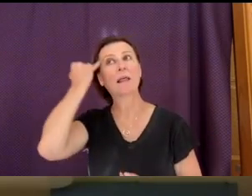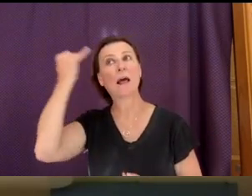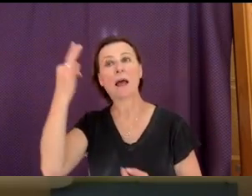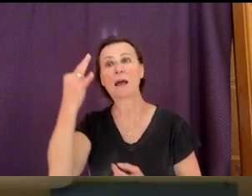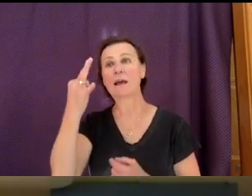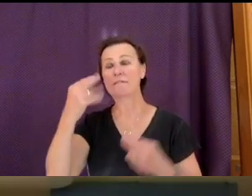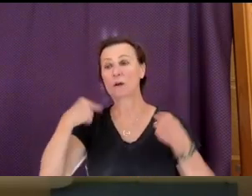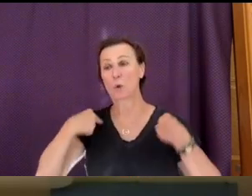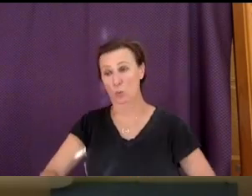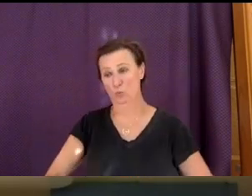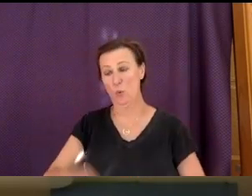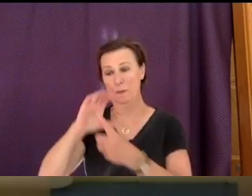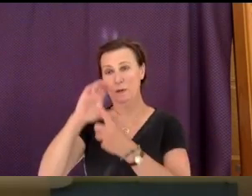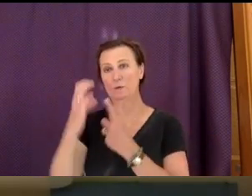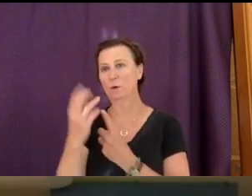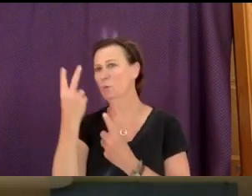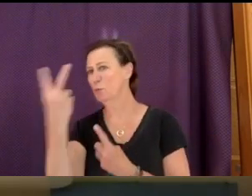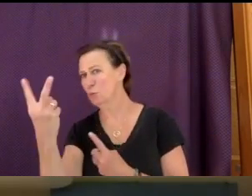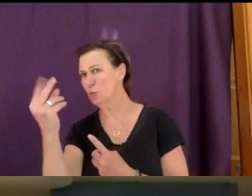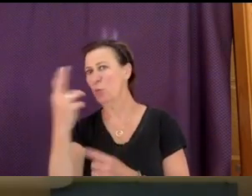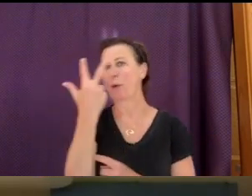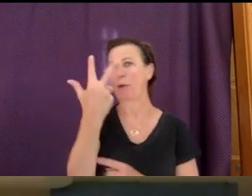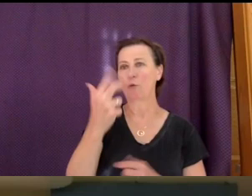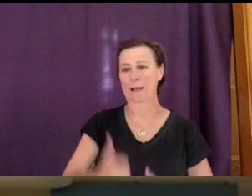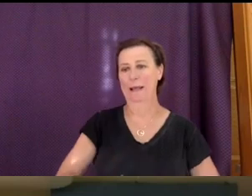3 lifespans down the road.